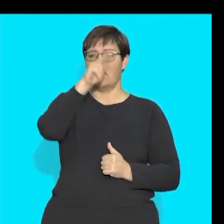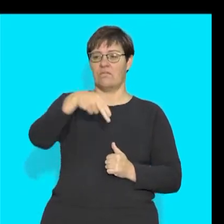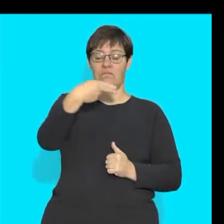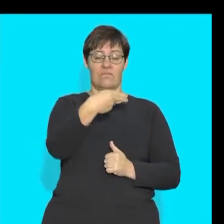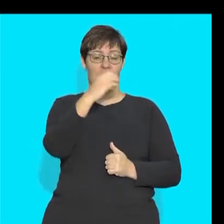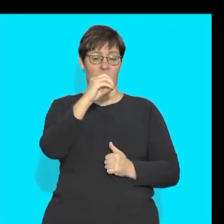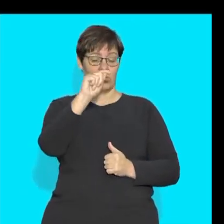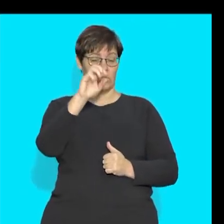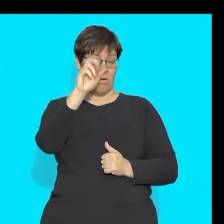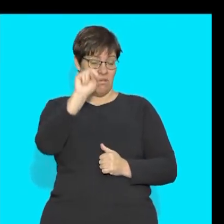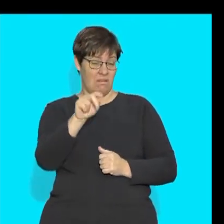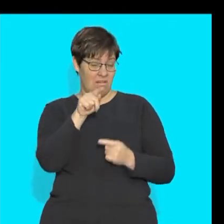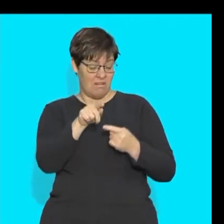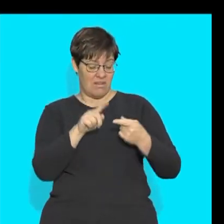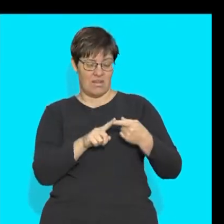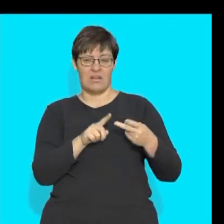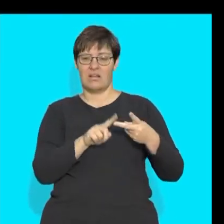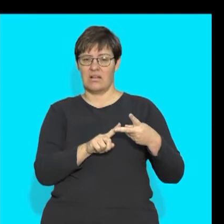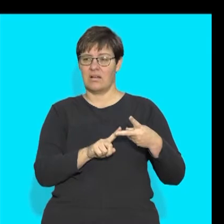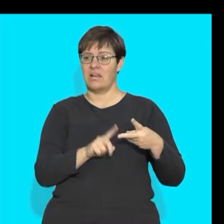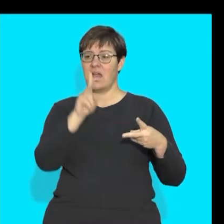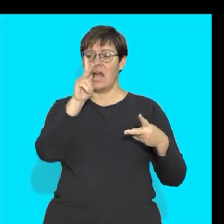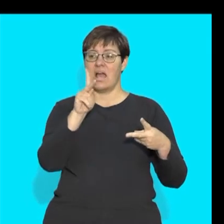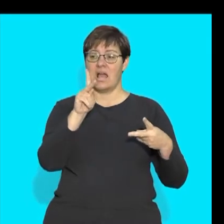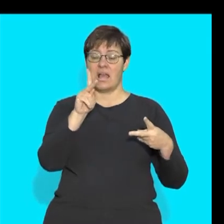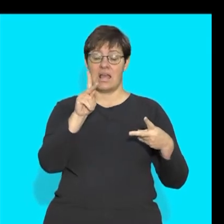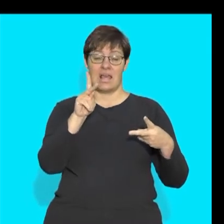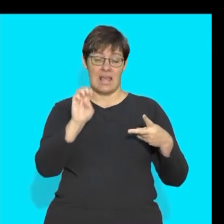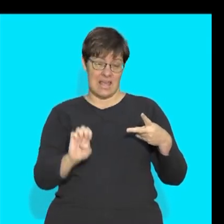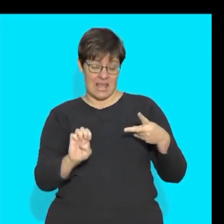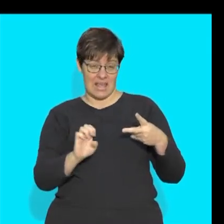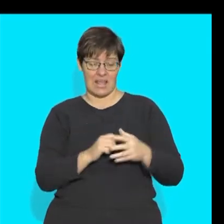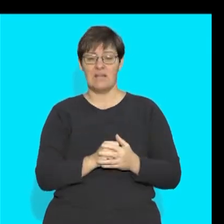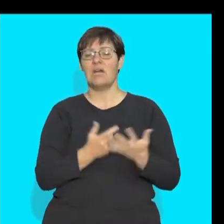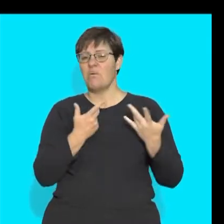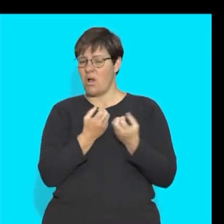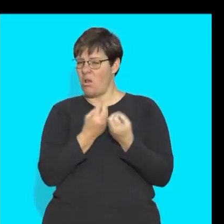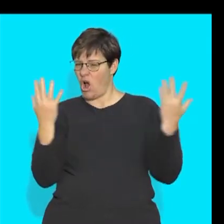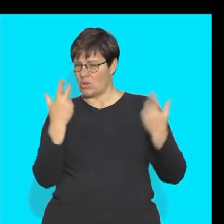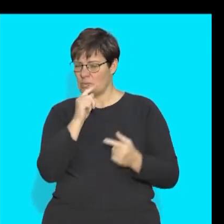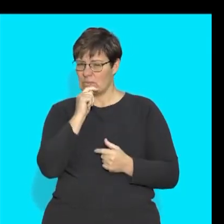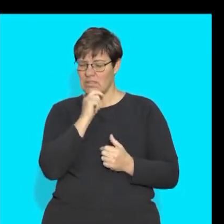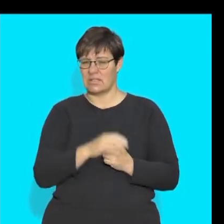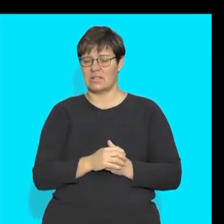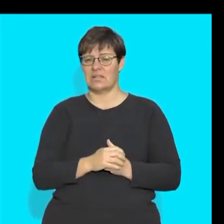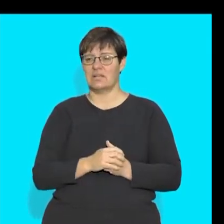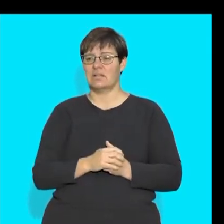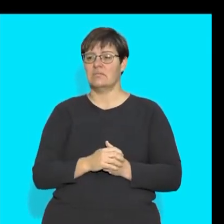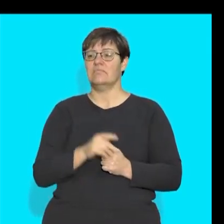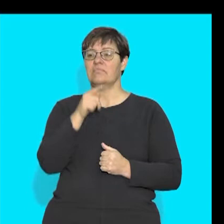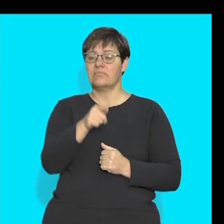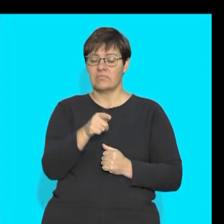Photons, these are our keywords. Kinetic energy, we know what that is. We've used it lots in this year.